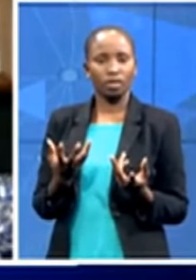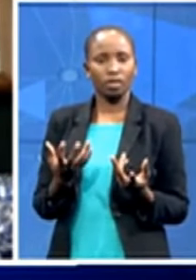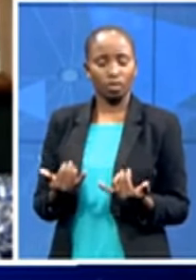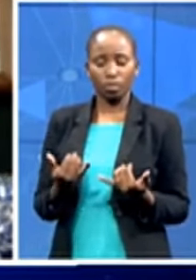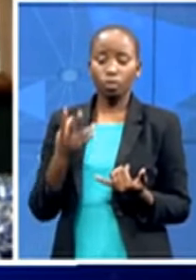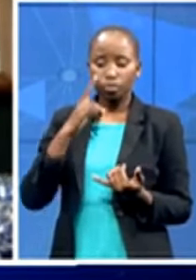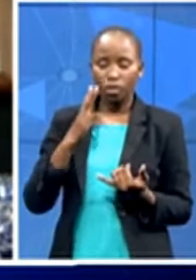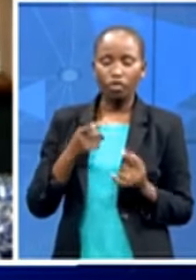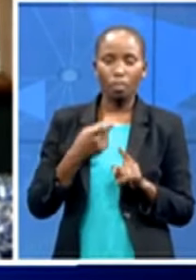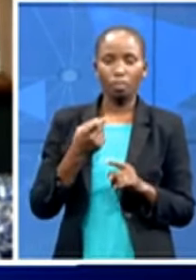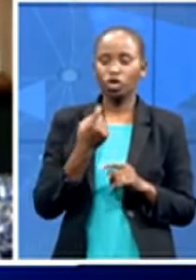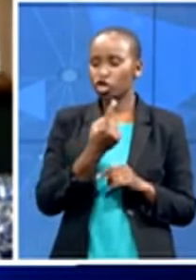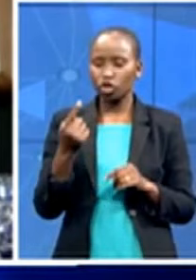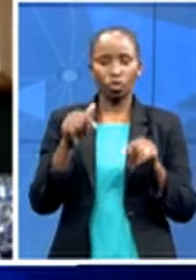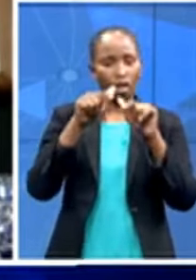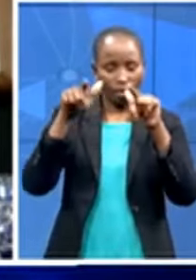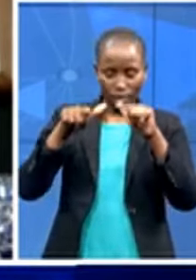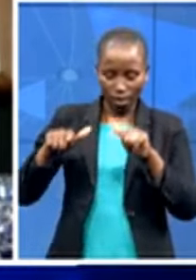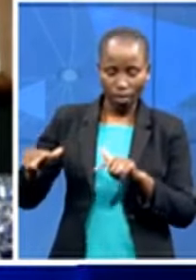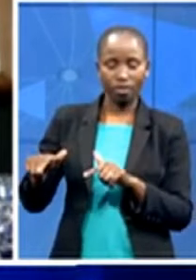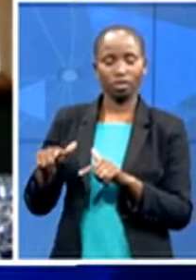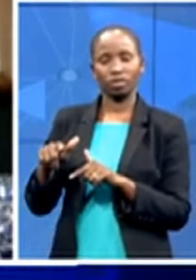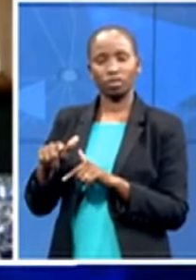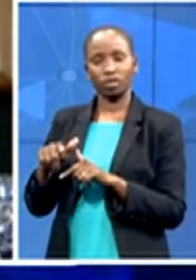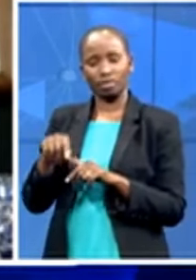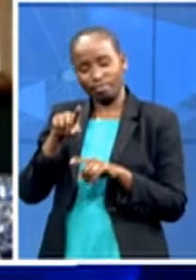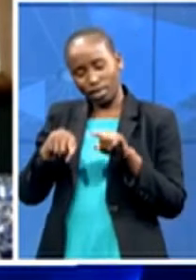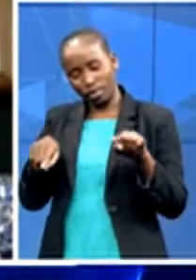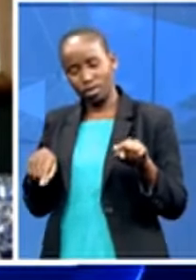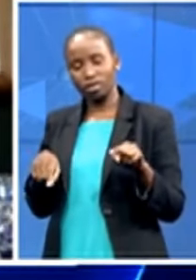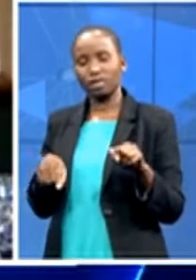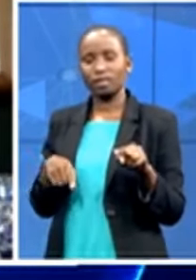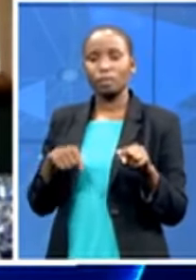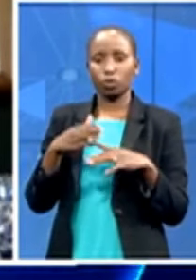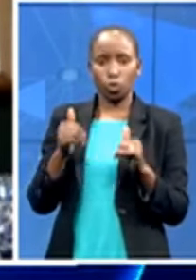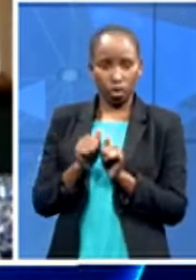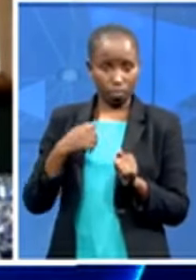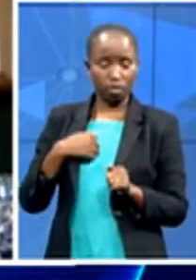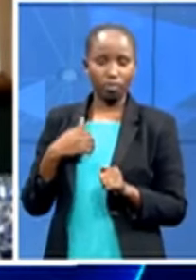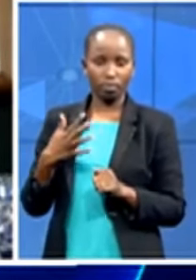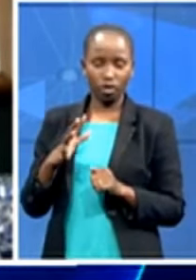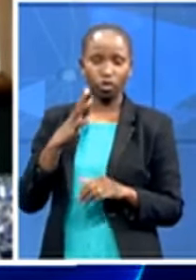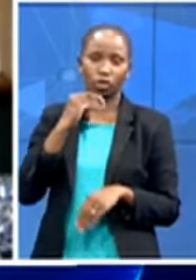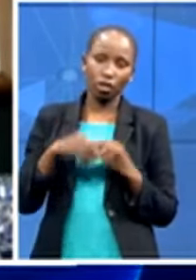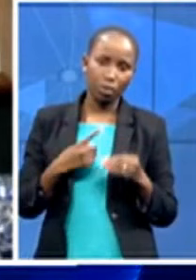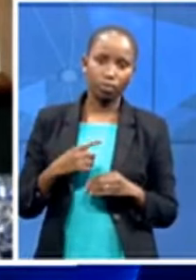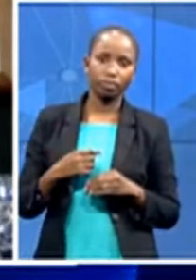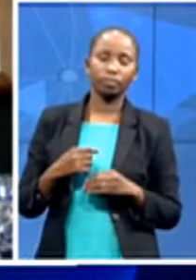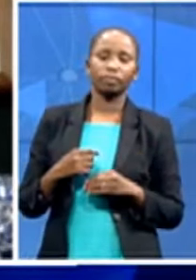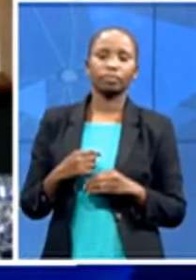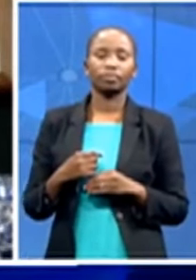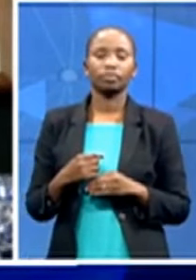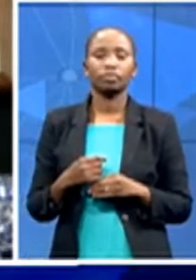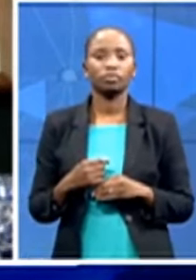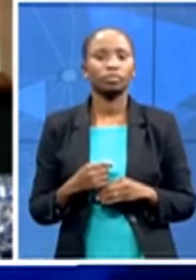dealing with that and actually and i think my colleagues that i've been speaking you know that have been speaking that they're talking both of them i think both of my colleagues that are on with me at the moment